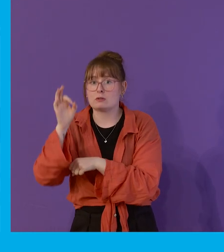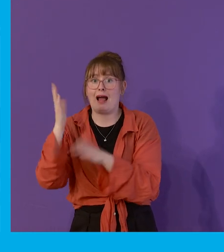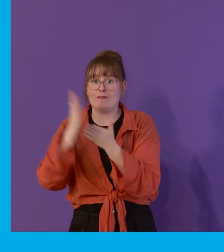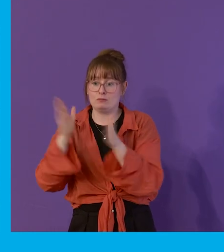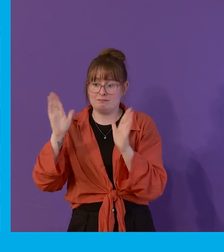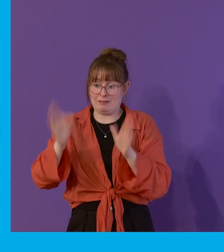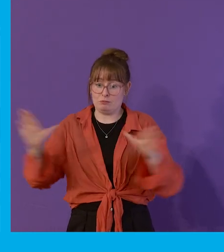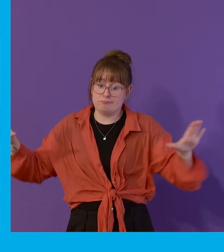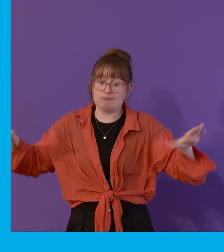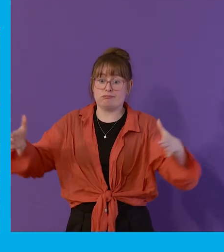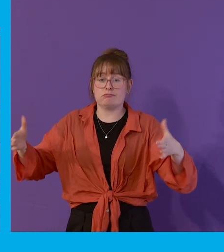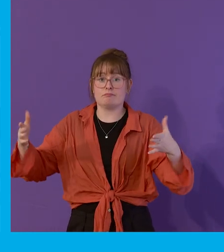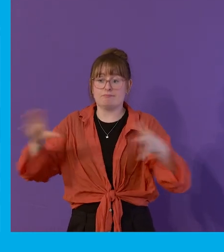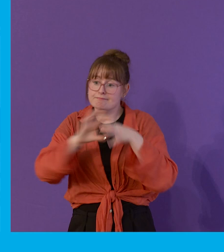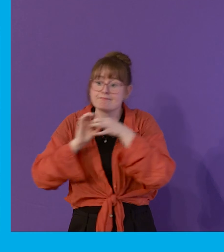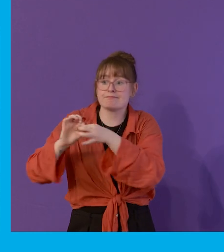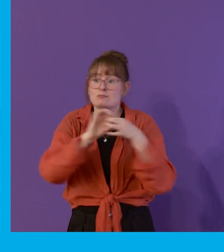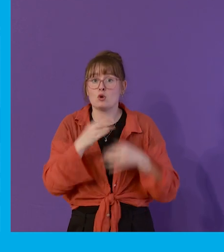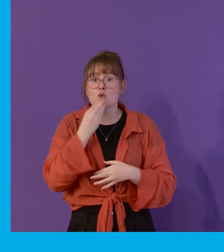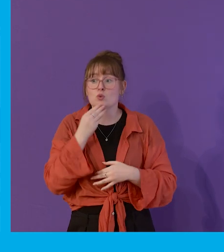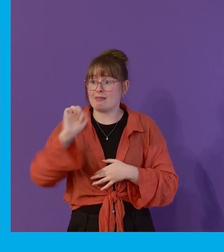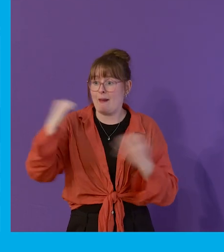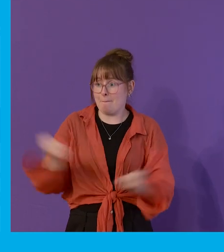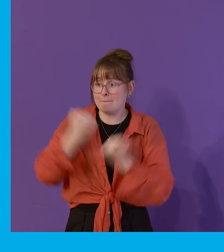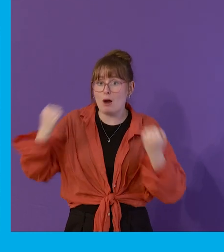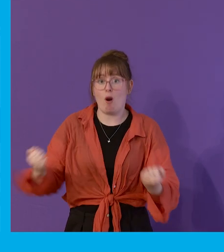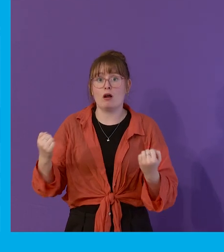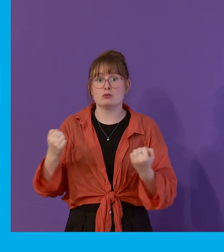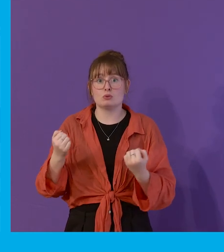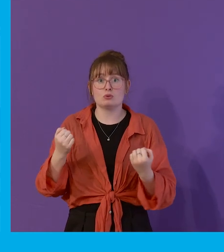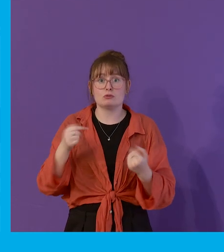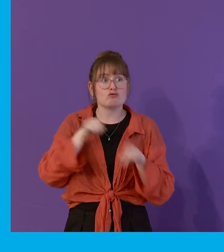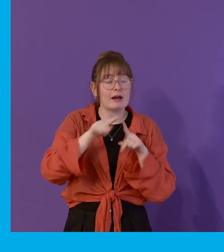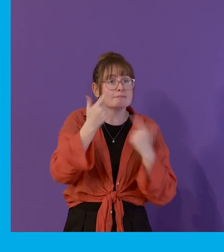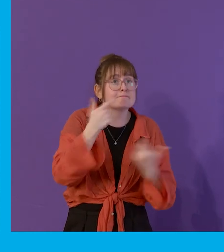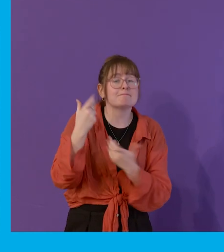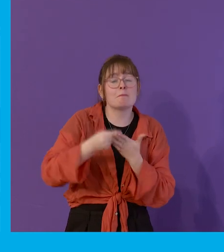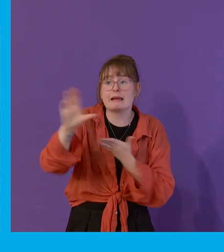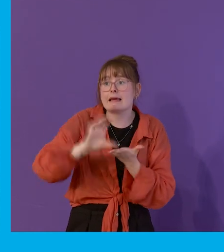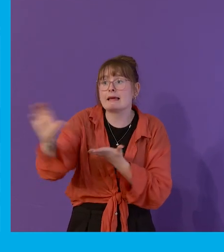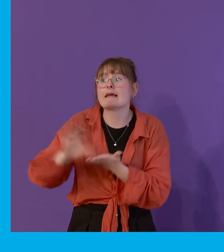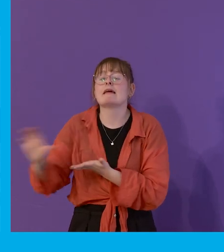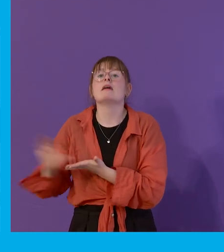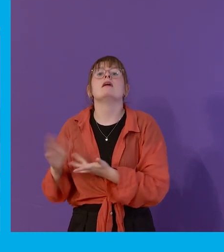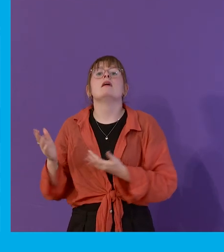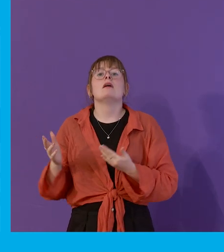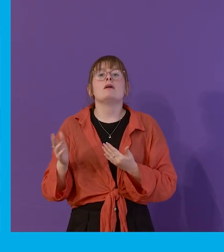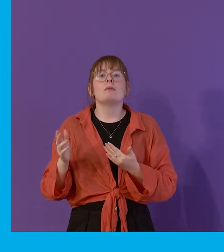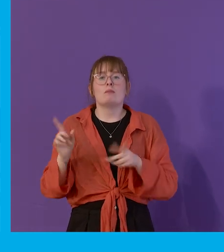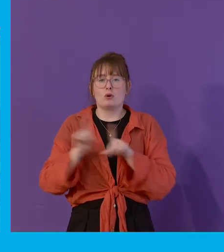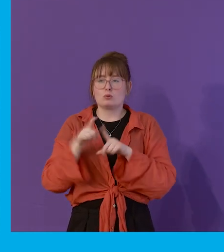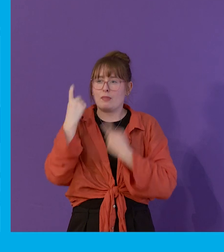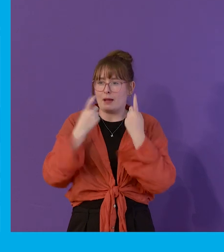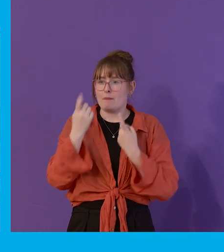across its jurisdiction to carve up the money better. And we need to consider expanding the competences